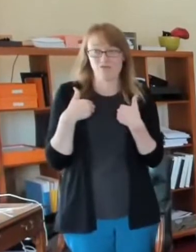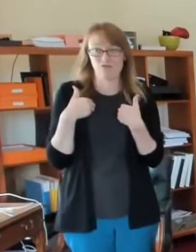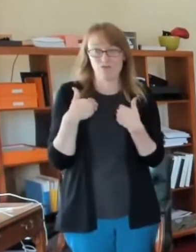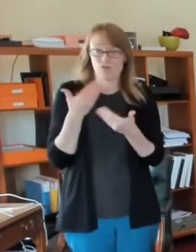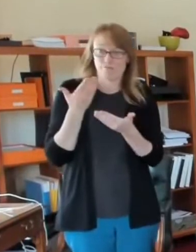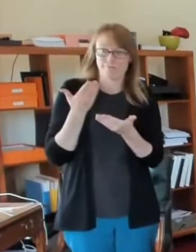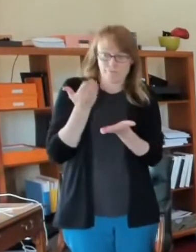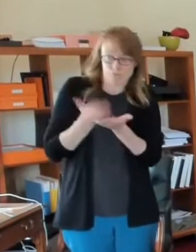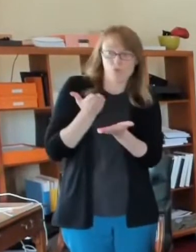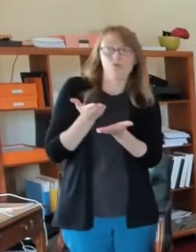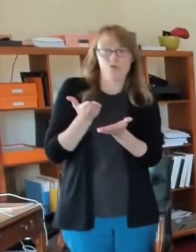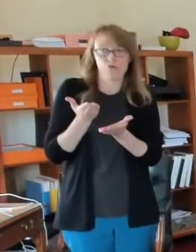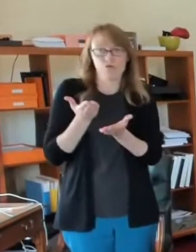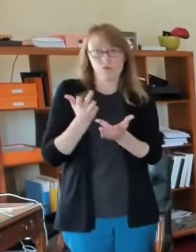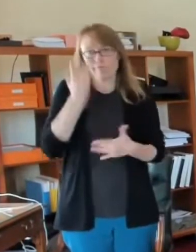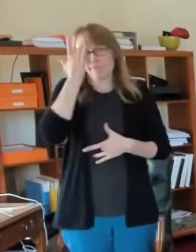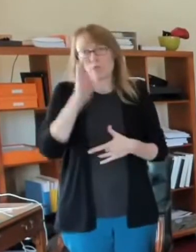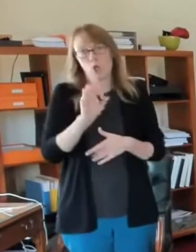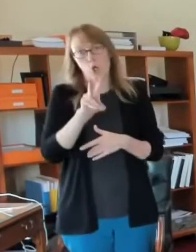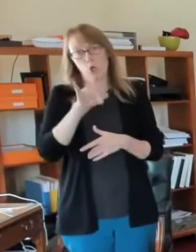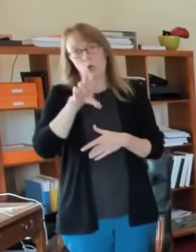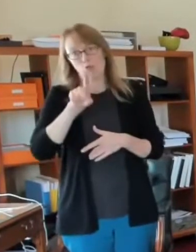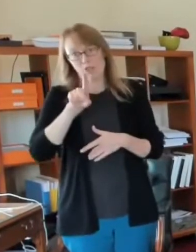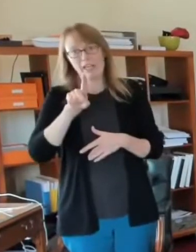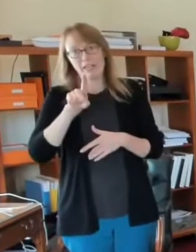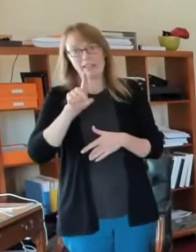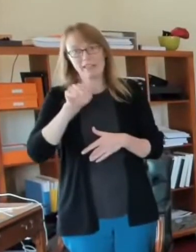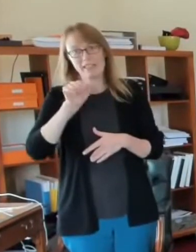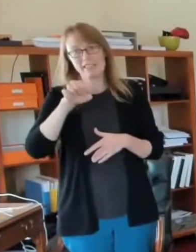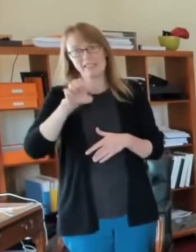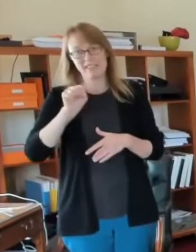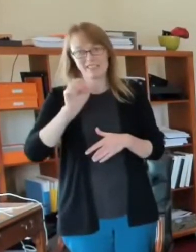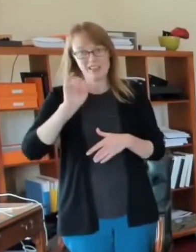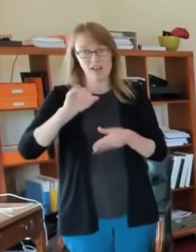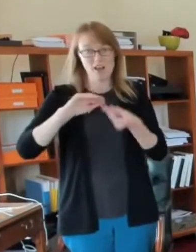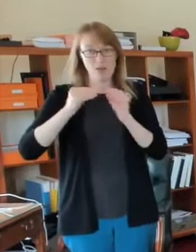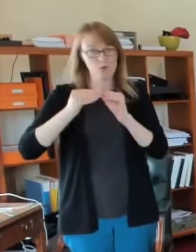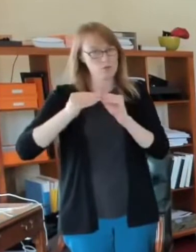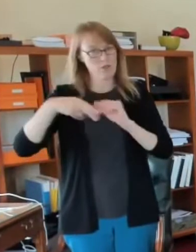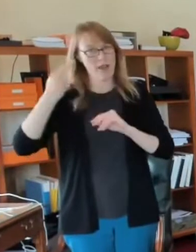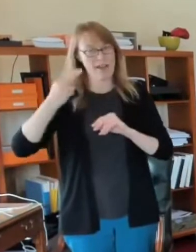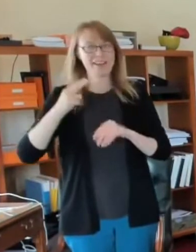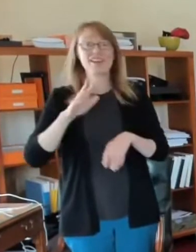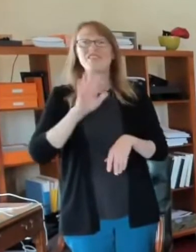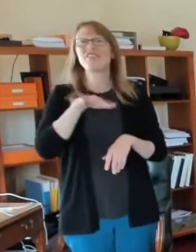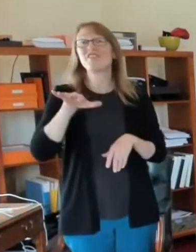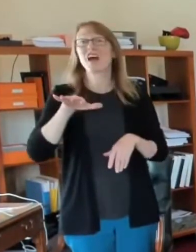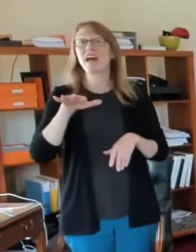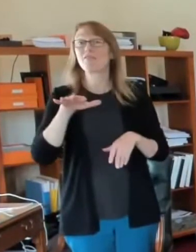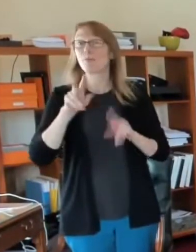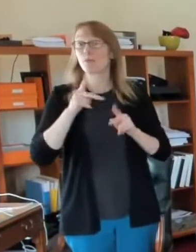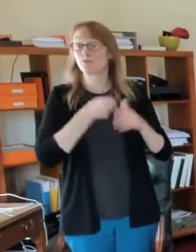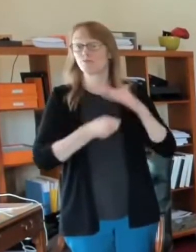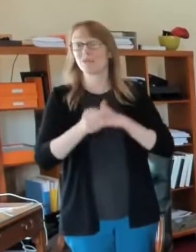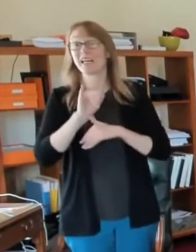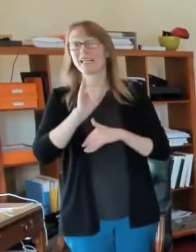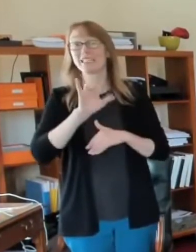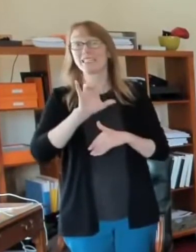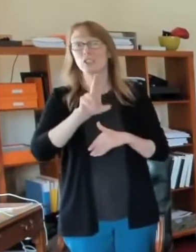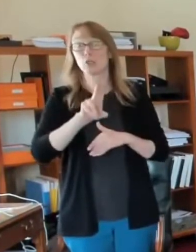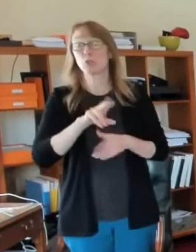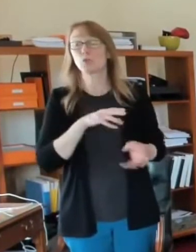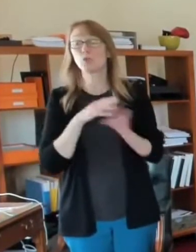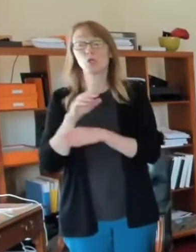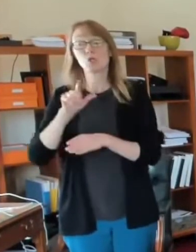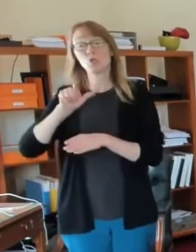that's on the high end of where we've been here. 55 people in ICU, 29 people